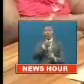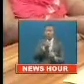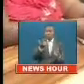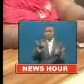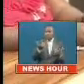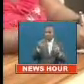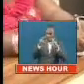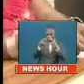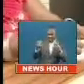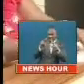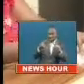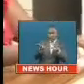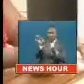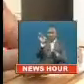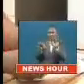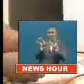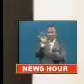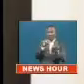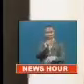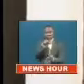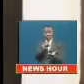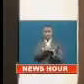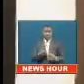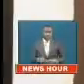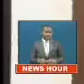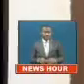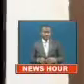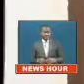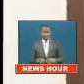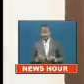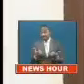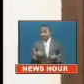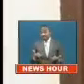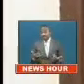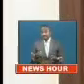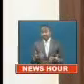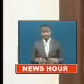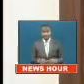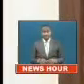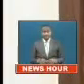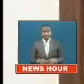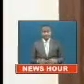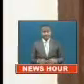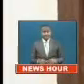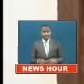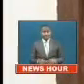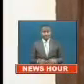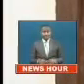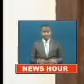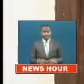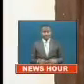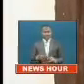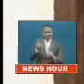critical investigative reporting from the media. Given what is happening now, with the incidents of violations continuously